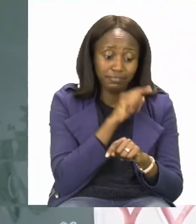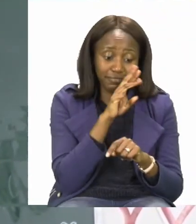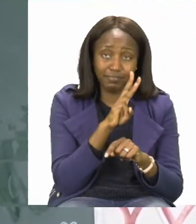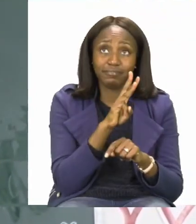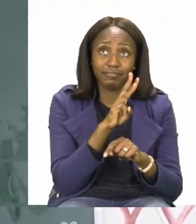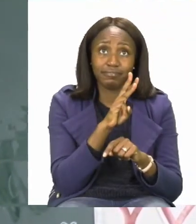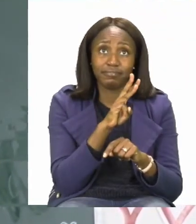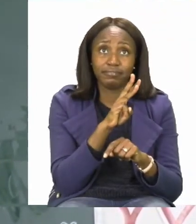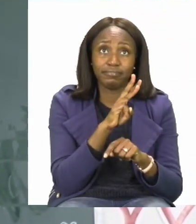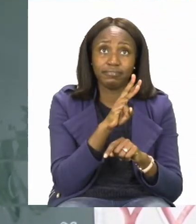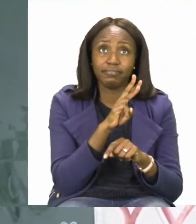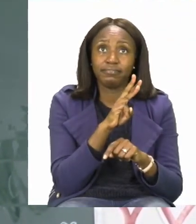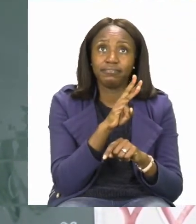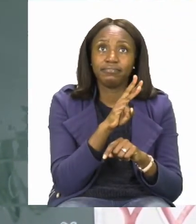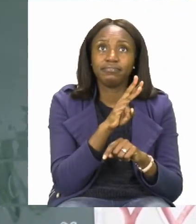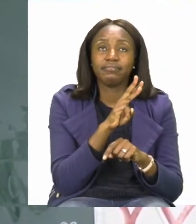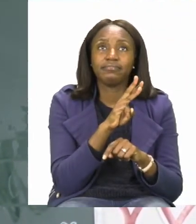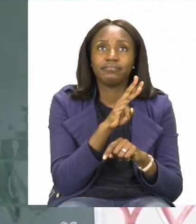on from our number 13.